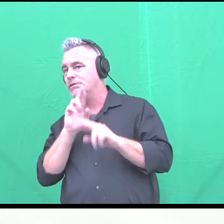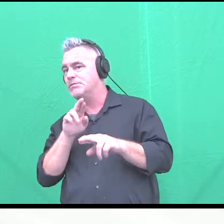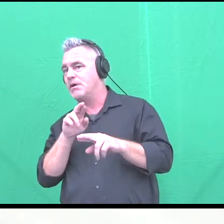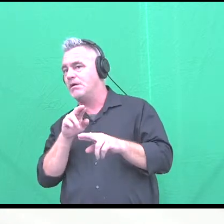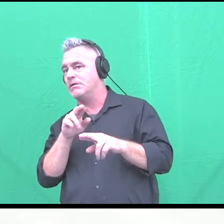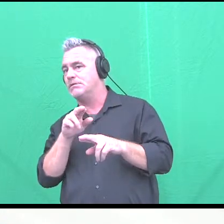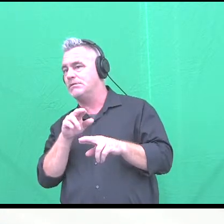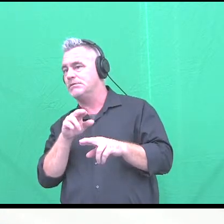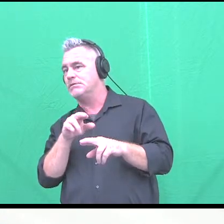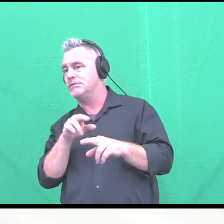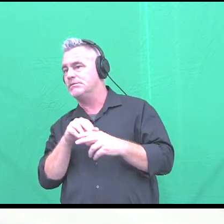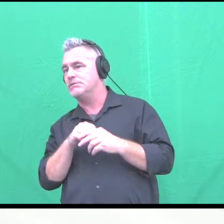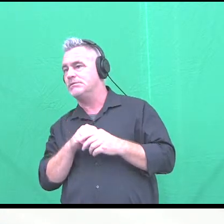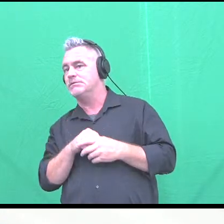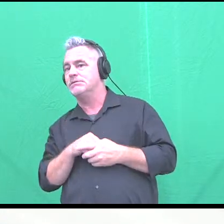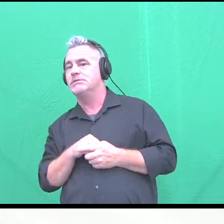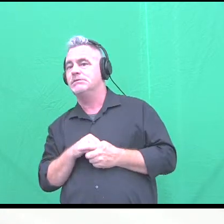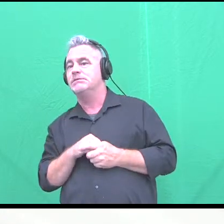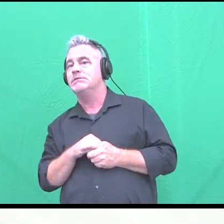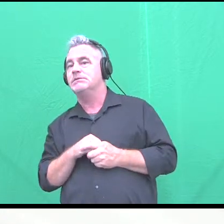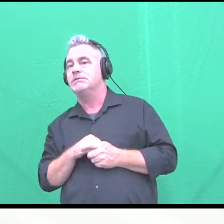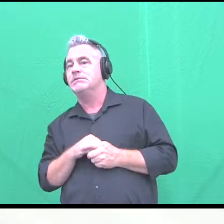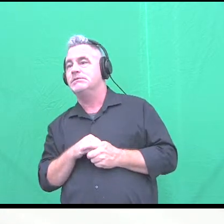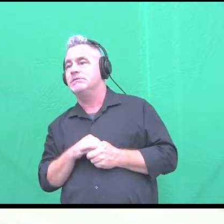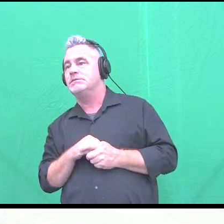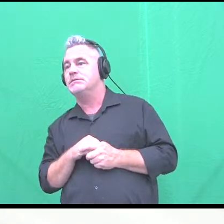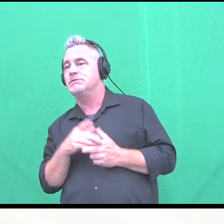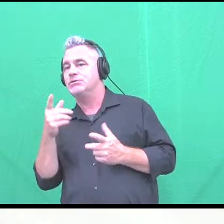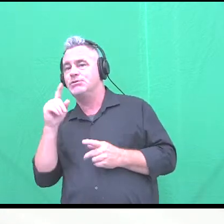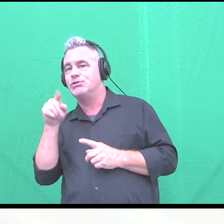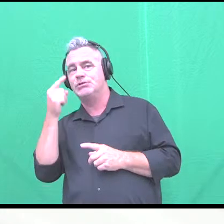thought exchange. So anyways, just food for thought.